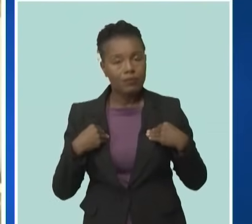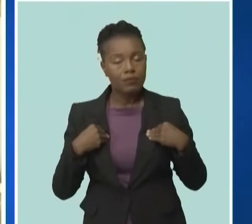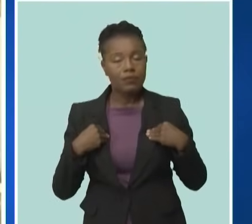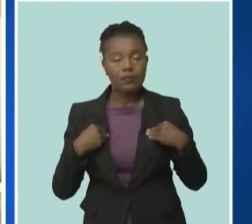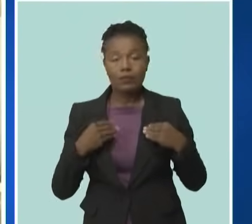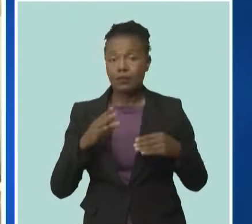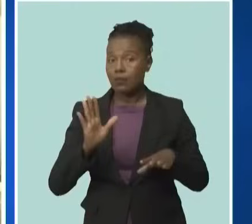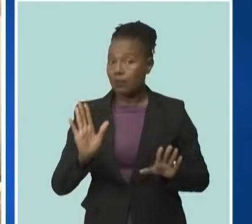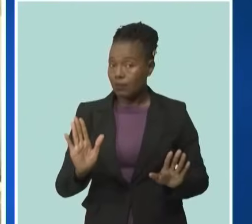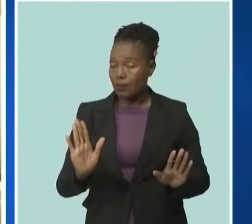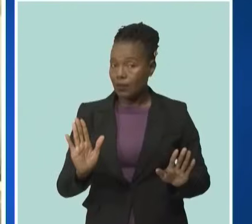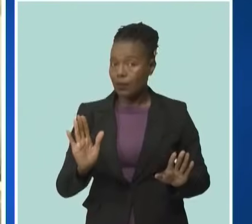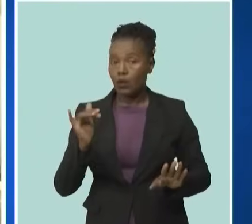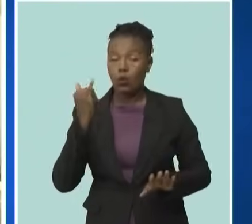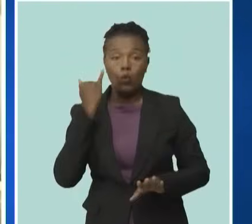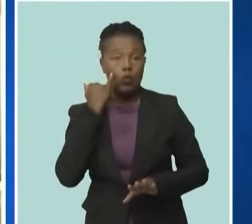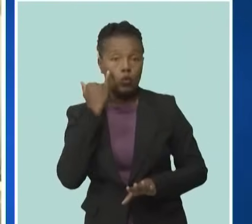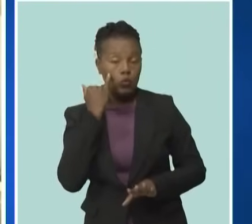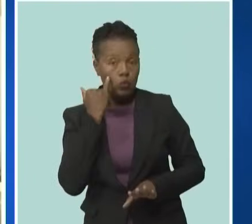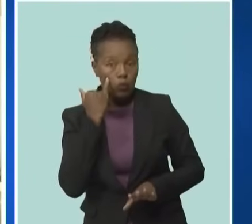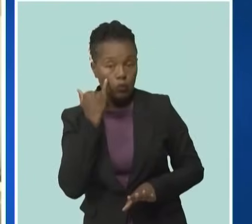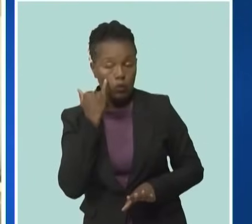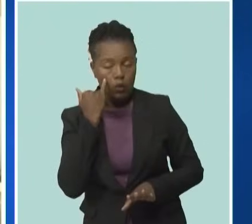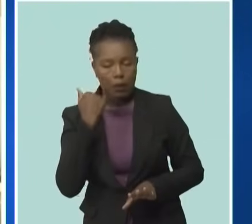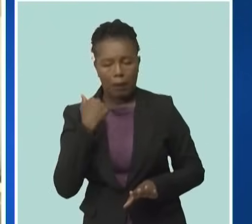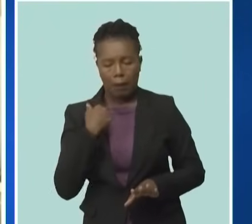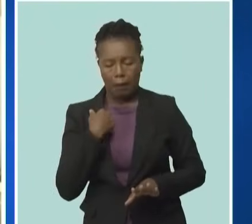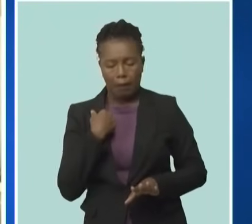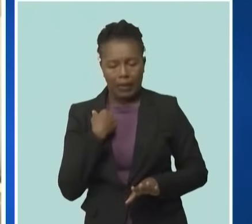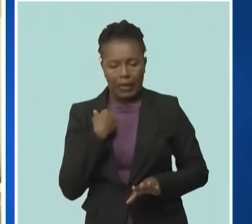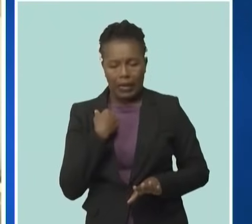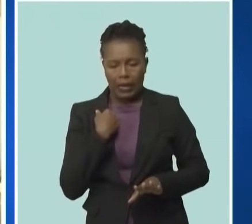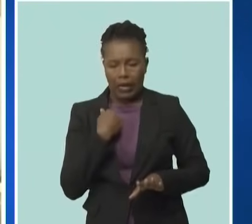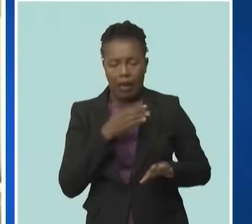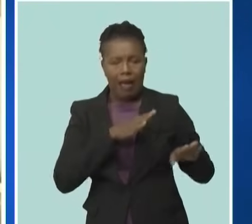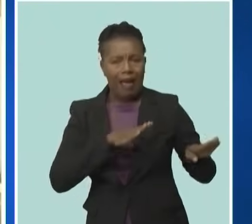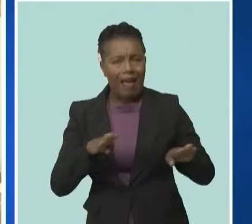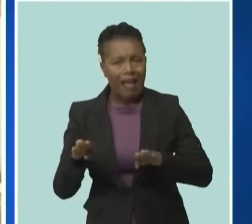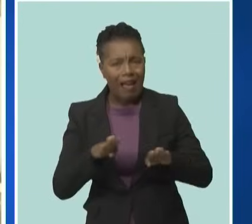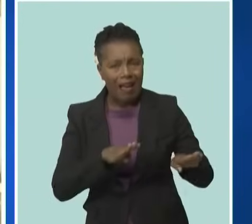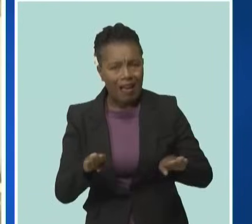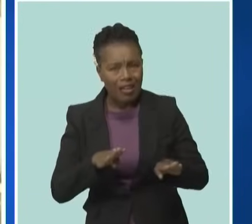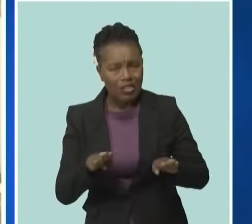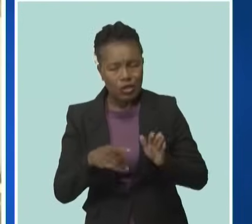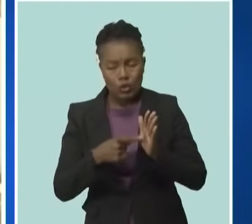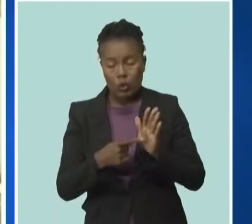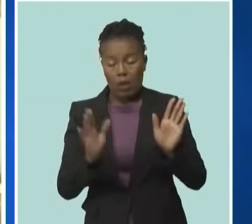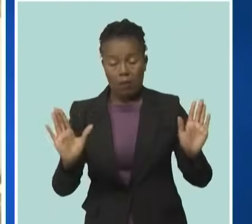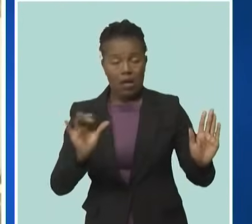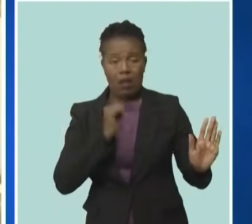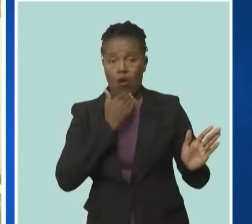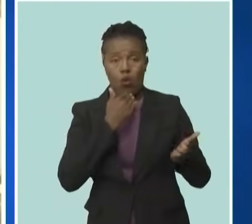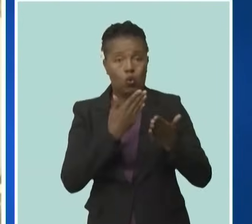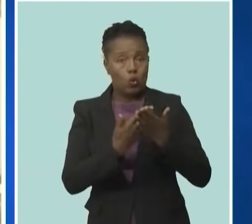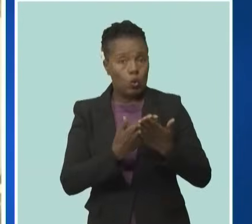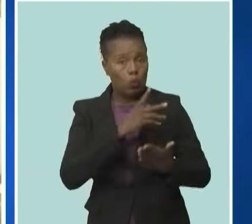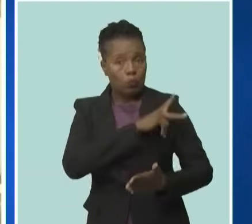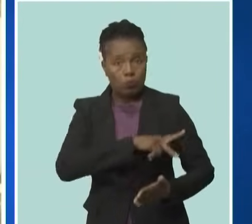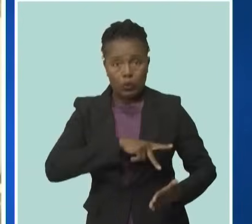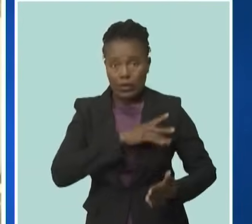but if I don't have a good representation of character through my behavior, not how good I can speak,